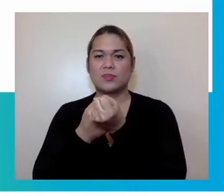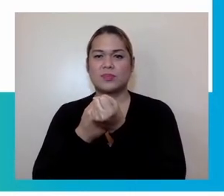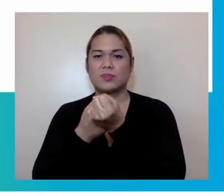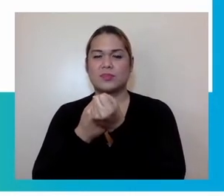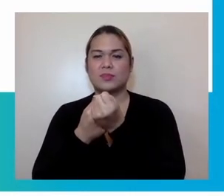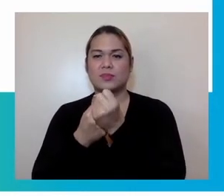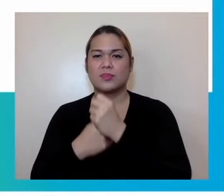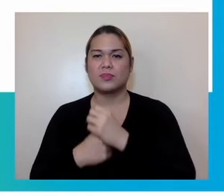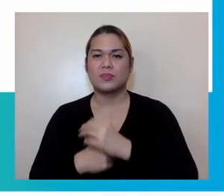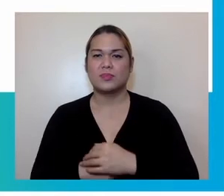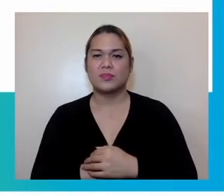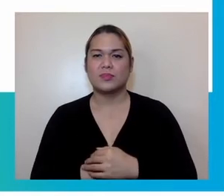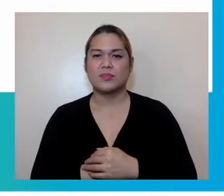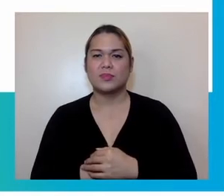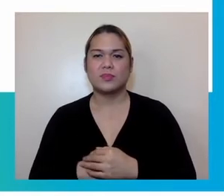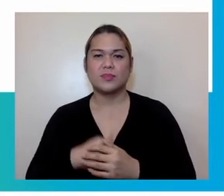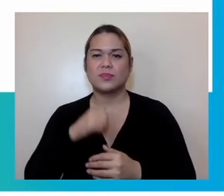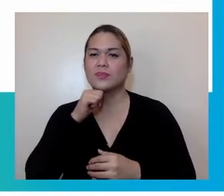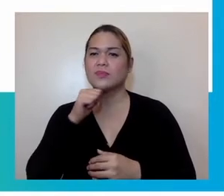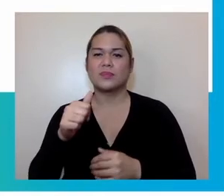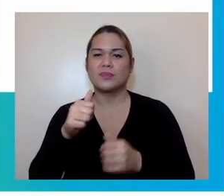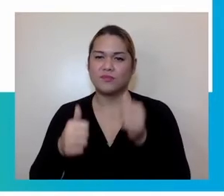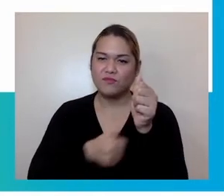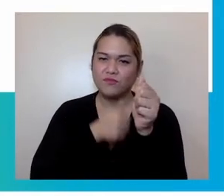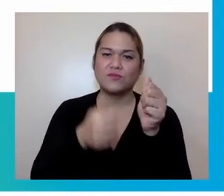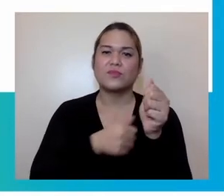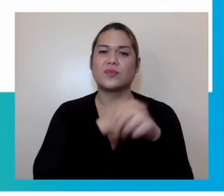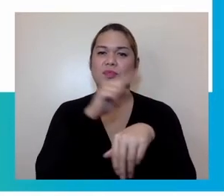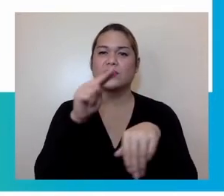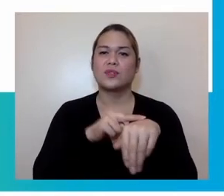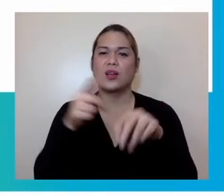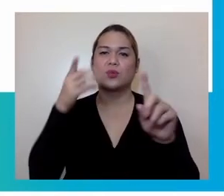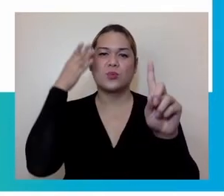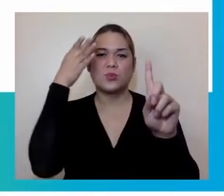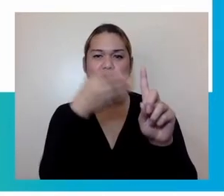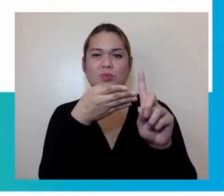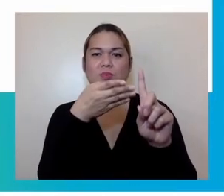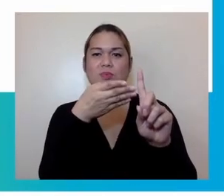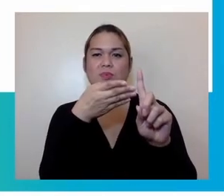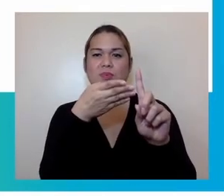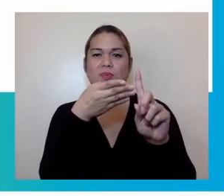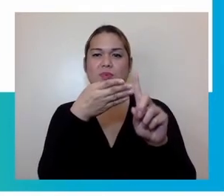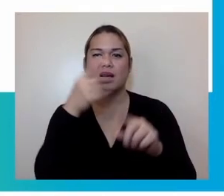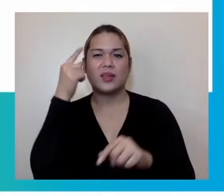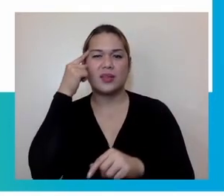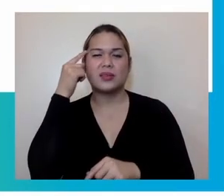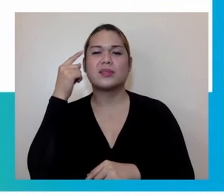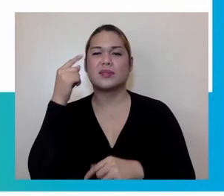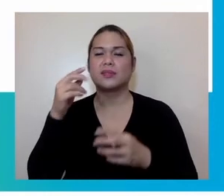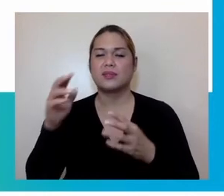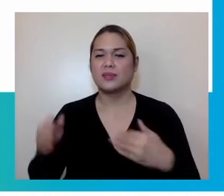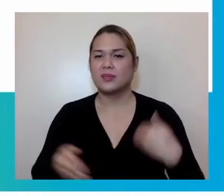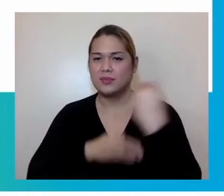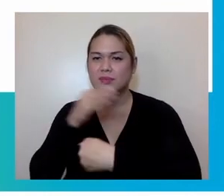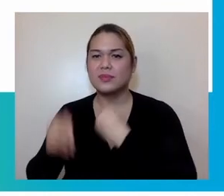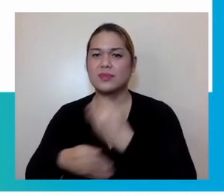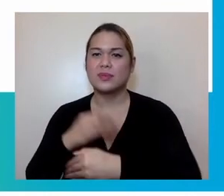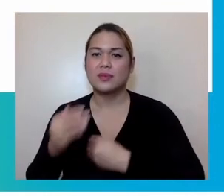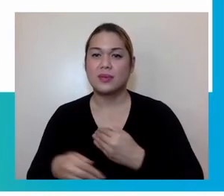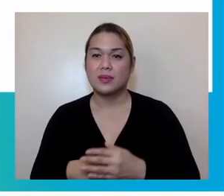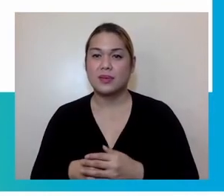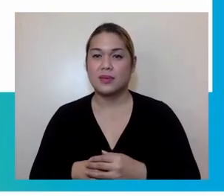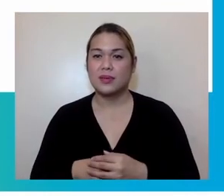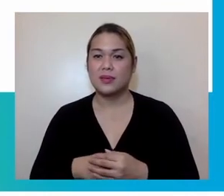recycling, and undermines jobs and incomes from reuse, recycling, and composting. The Philippine Development Plan,